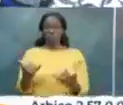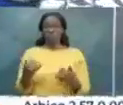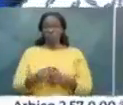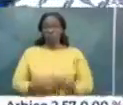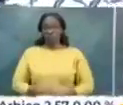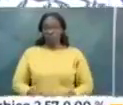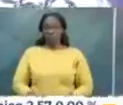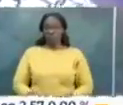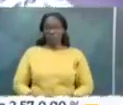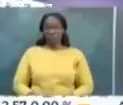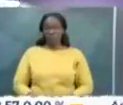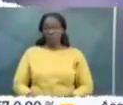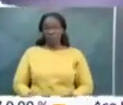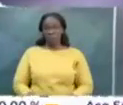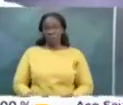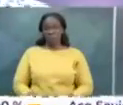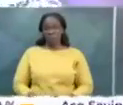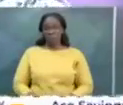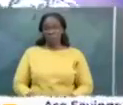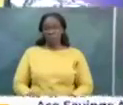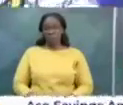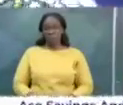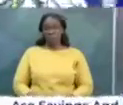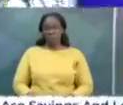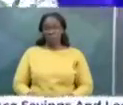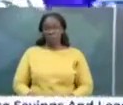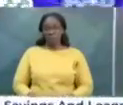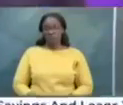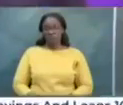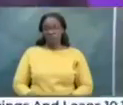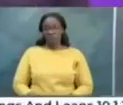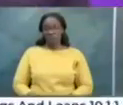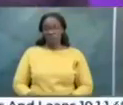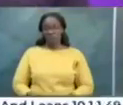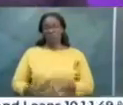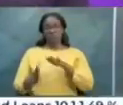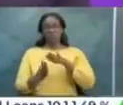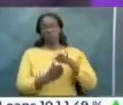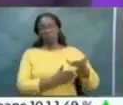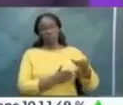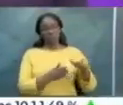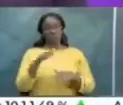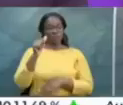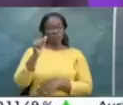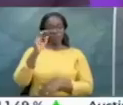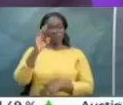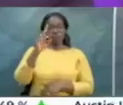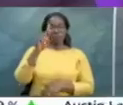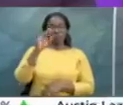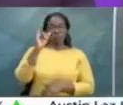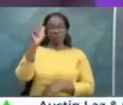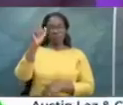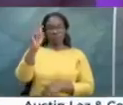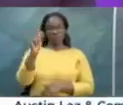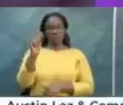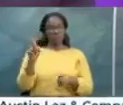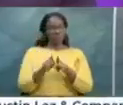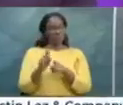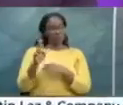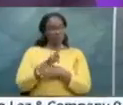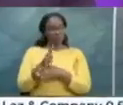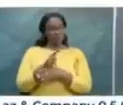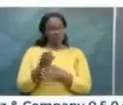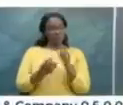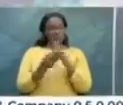Okay, and we talk about Afriset then. We move on to Afriset. Afriset, Tabitha's business, collects waste fabric from tailors and uses them to